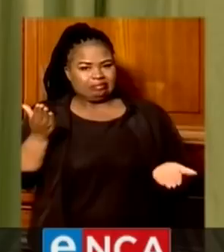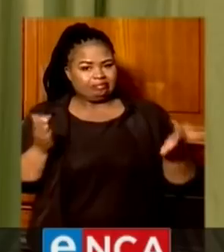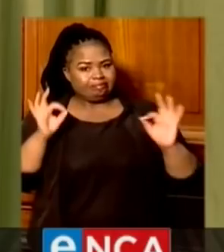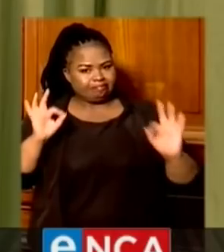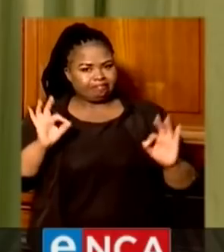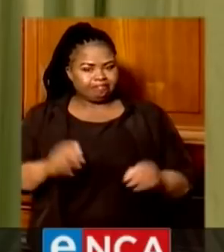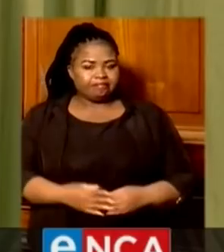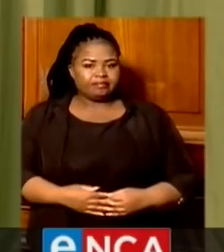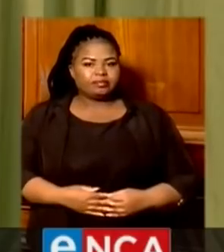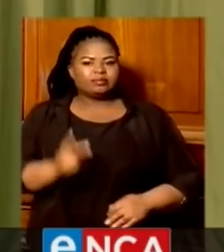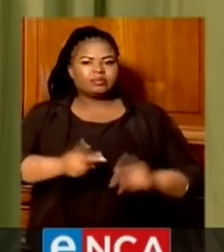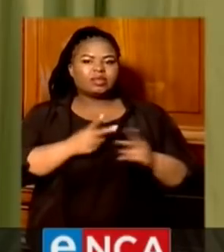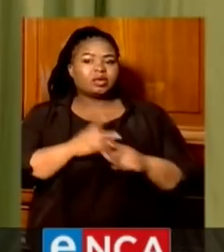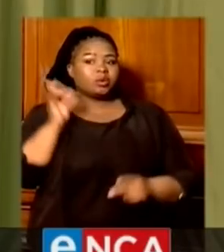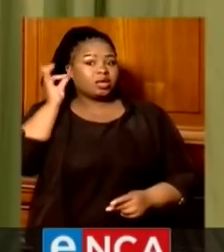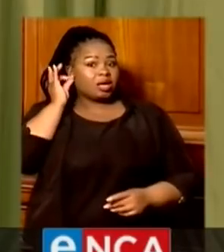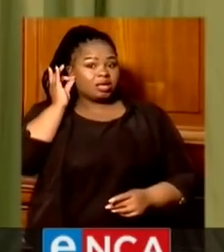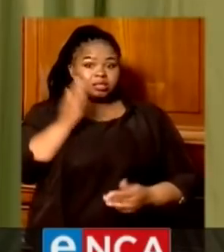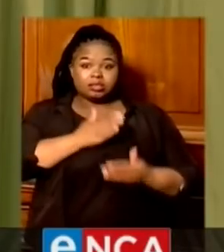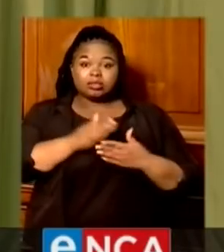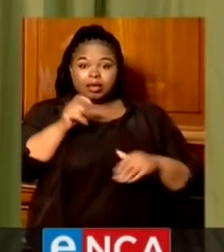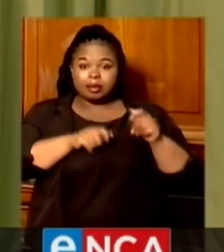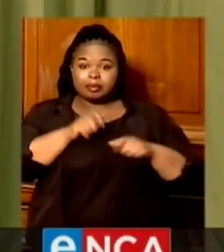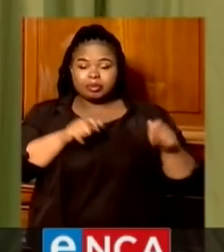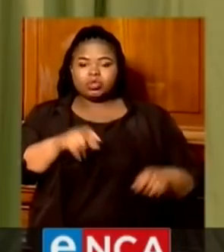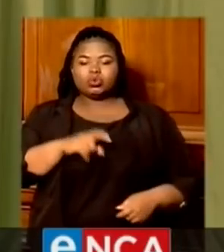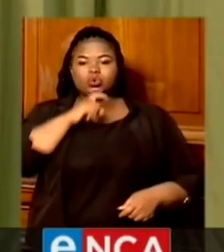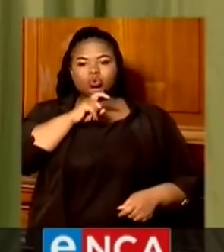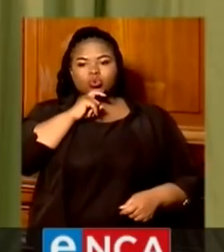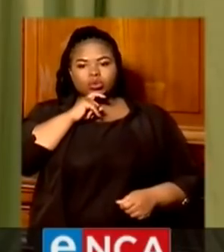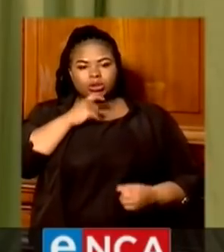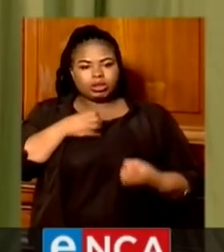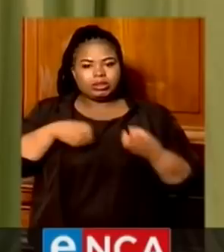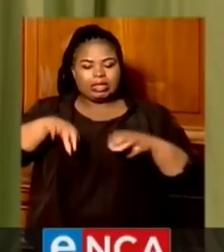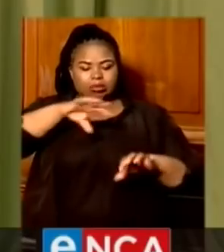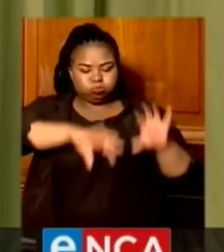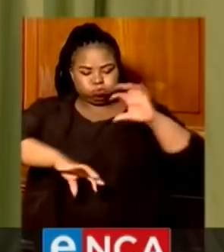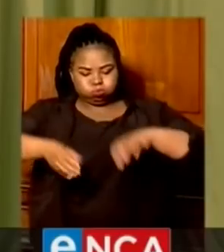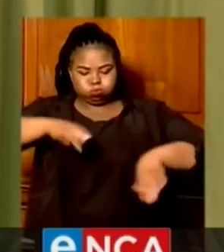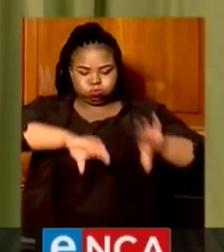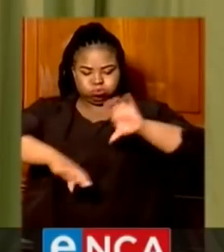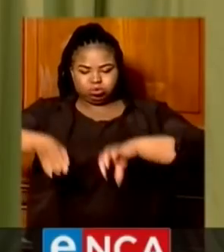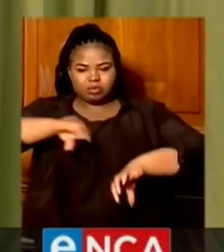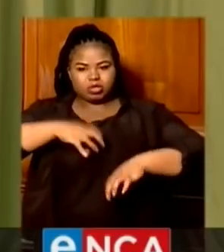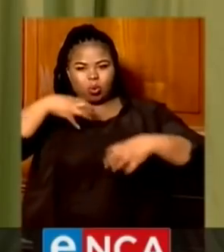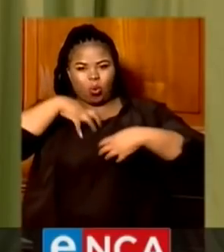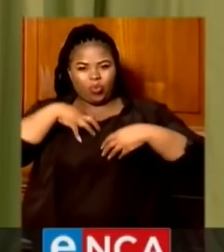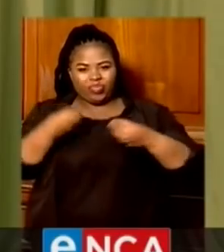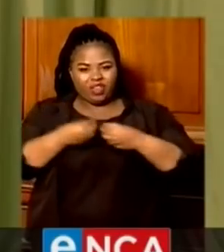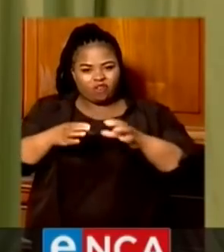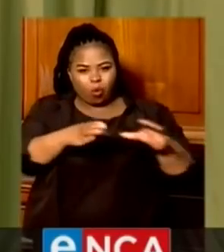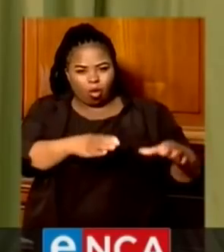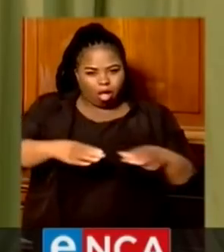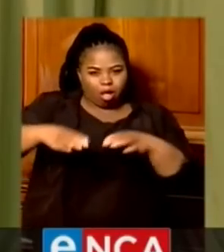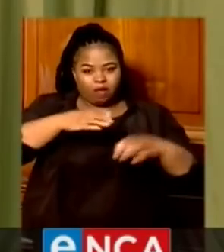We have also heard that some people were using some other concoctions and home-grown stuff and so on. However, that